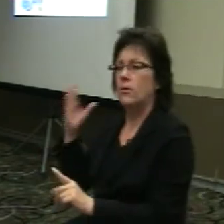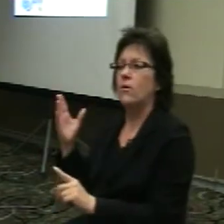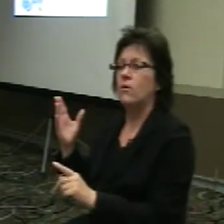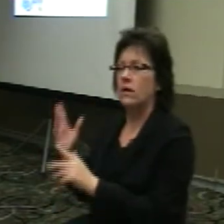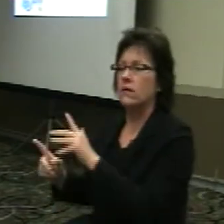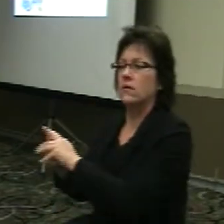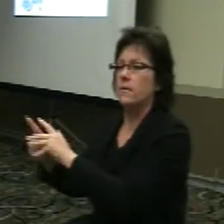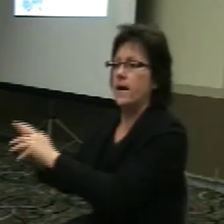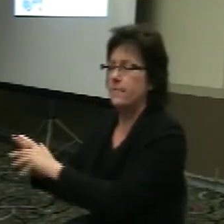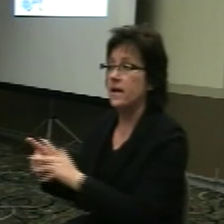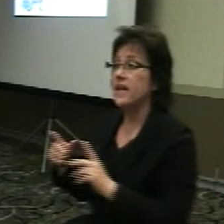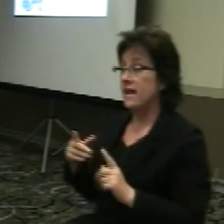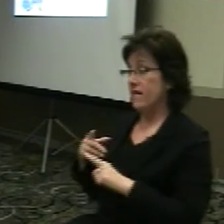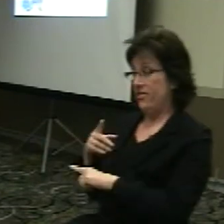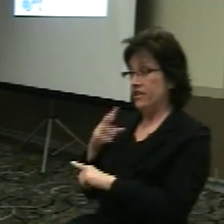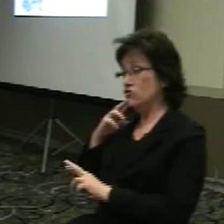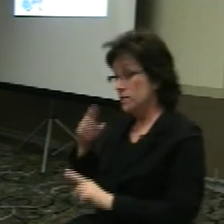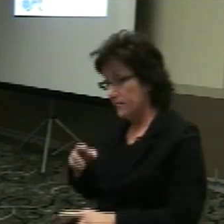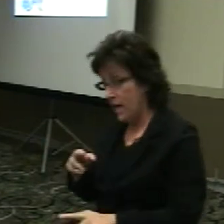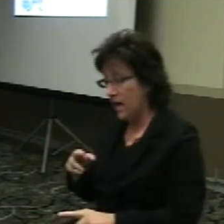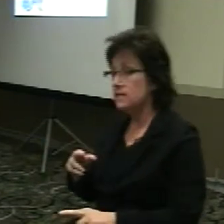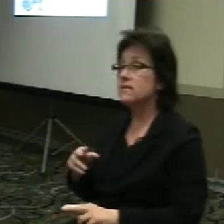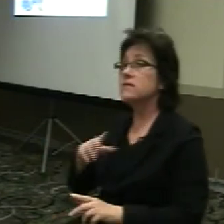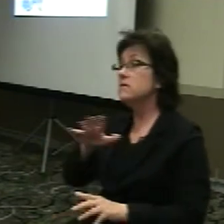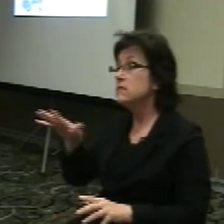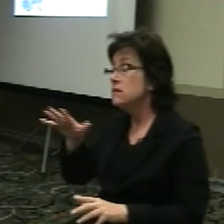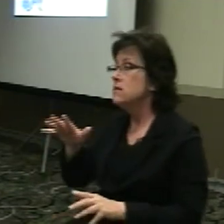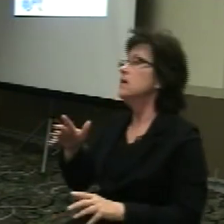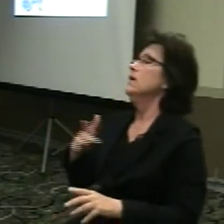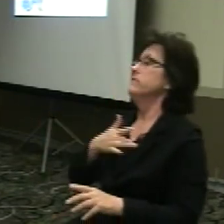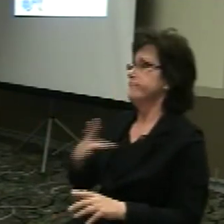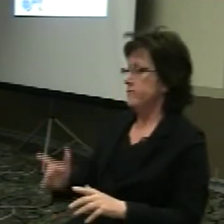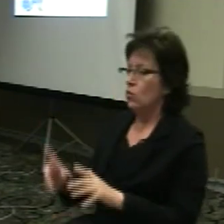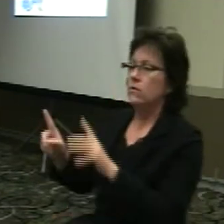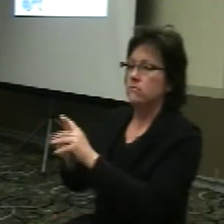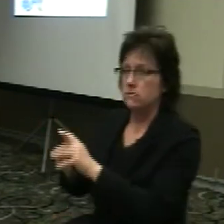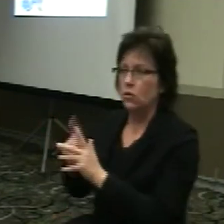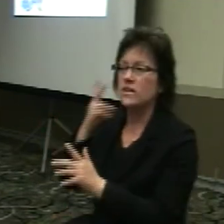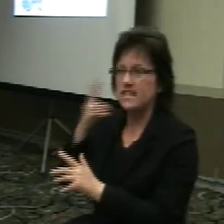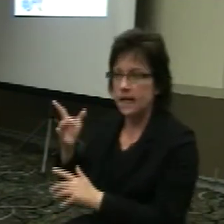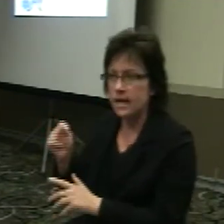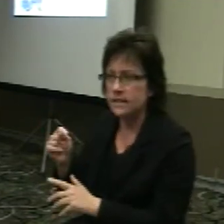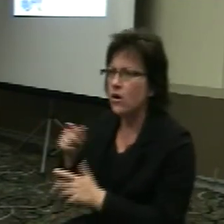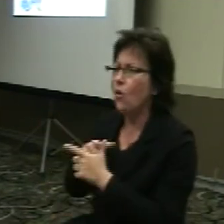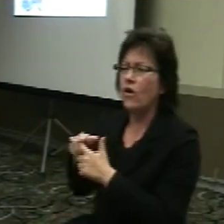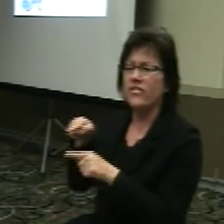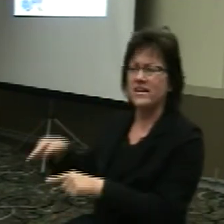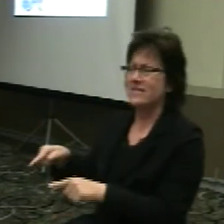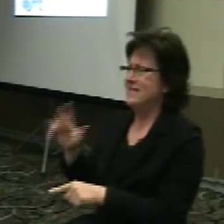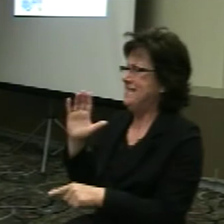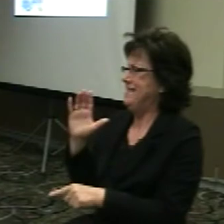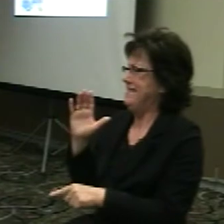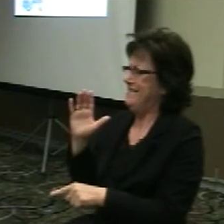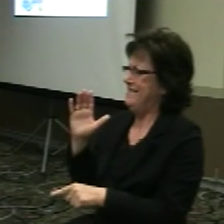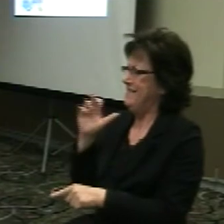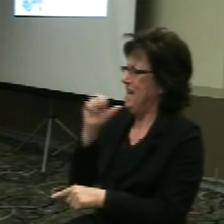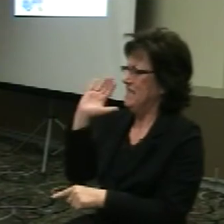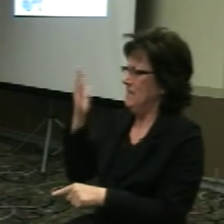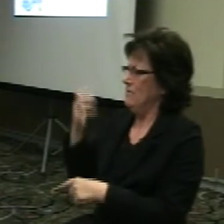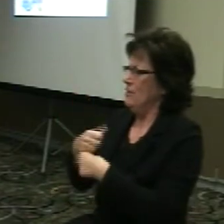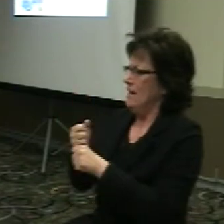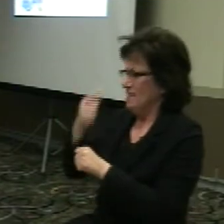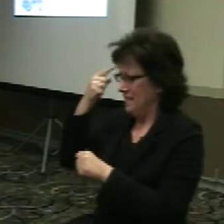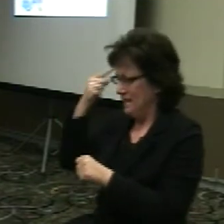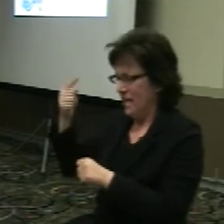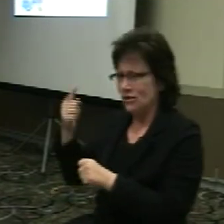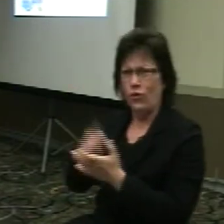have this kind of response, I'm more likely to see it. Or this doesn't seem to make sense, given what appears to be